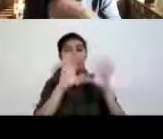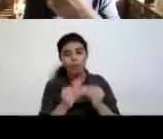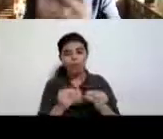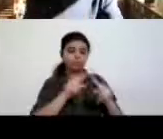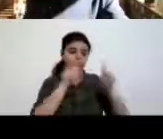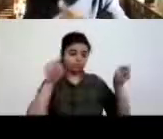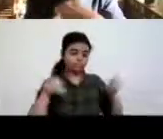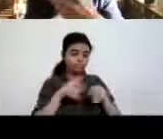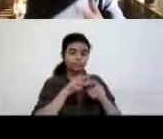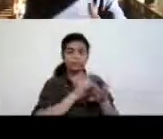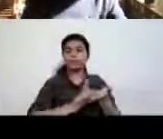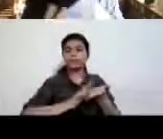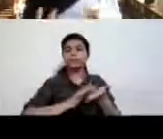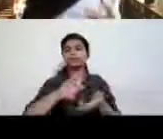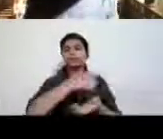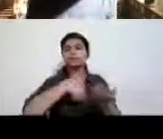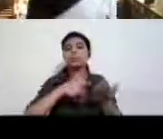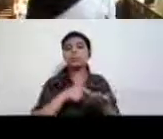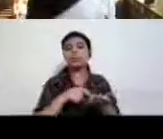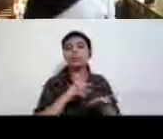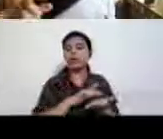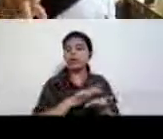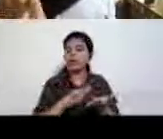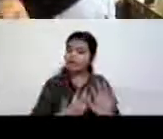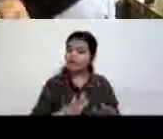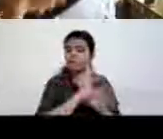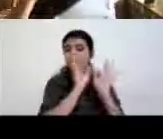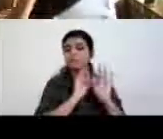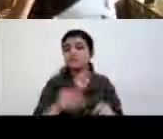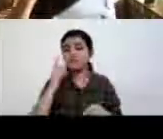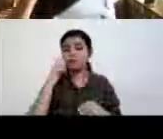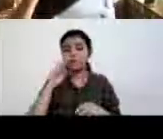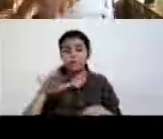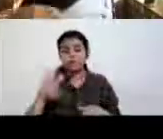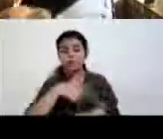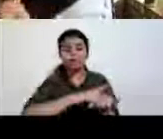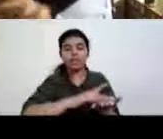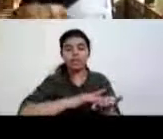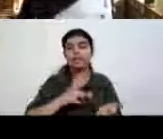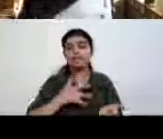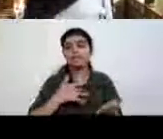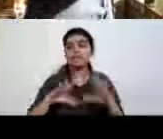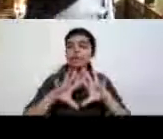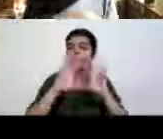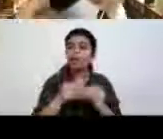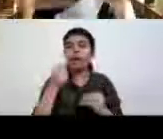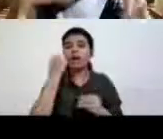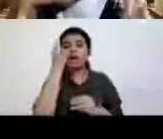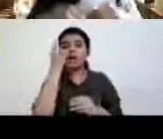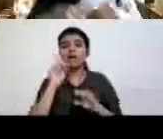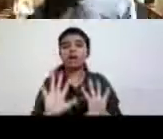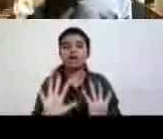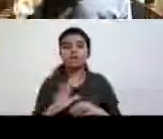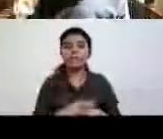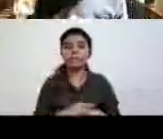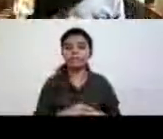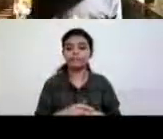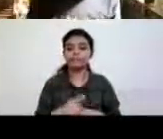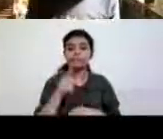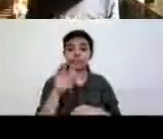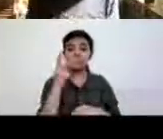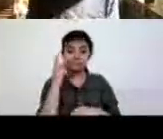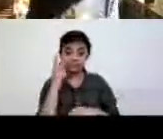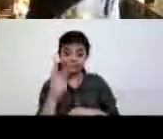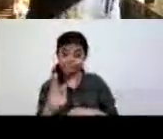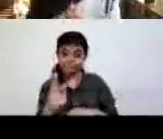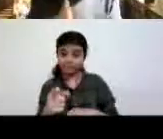there onwards, the whole story starts. You see those QR codes that Tamara is looking at